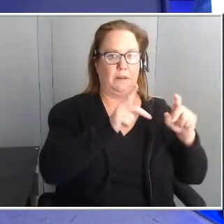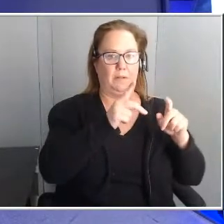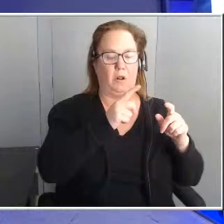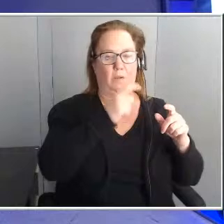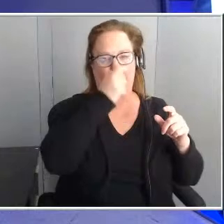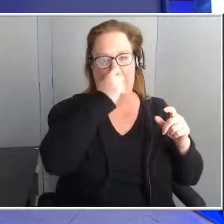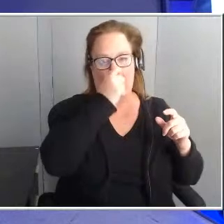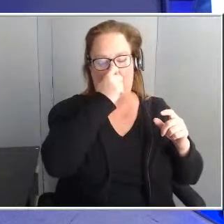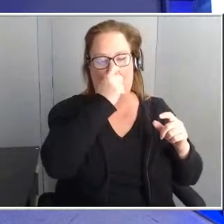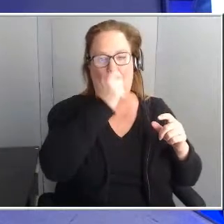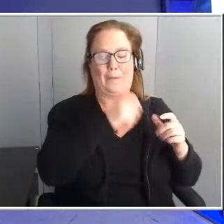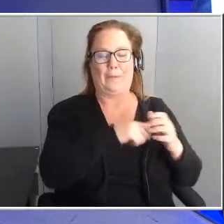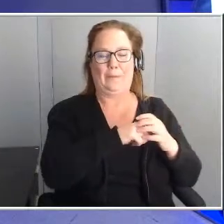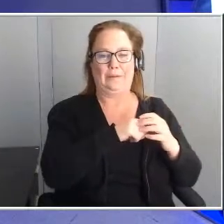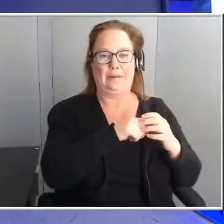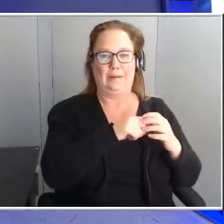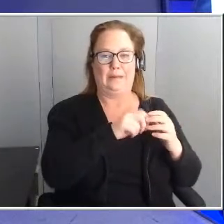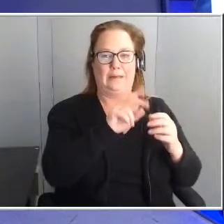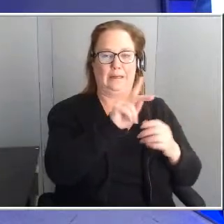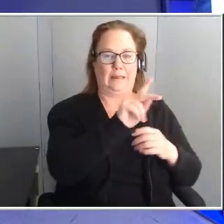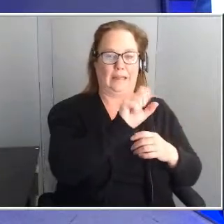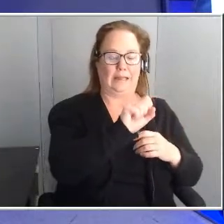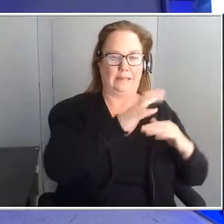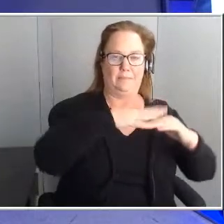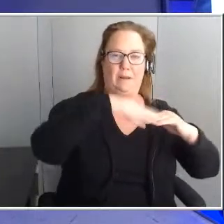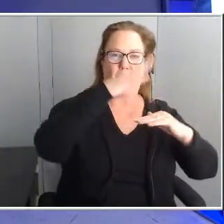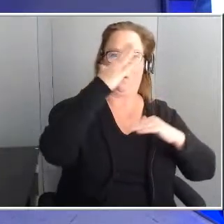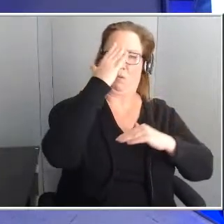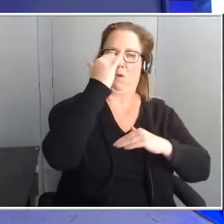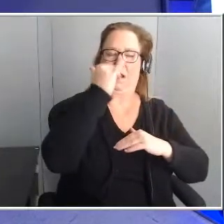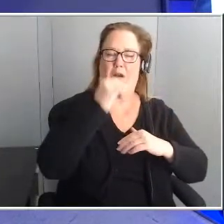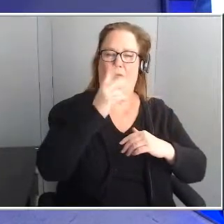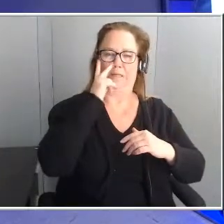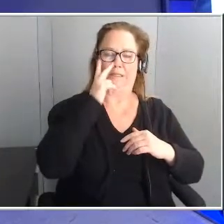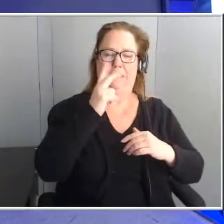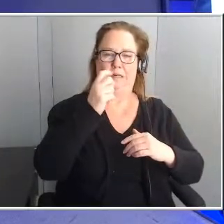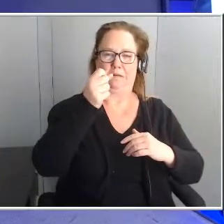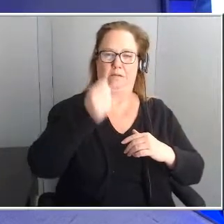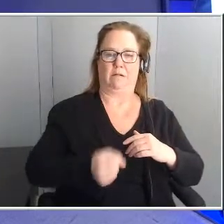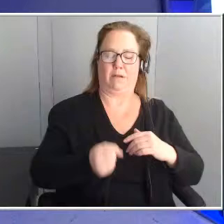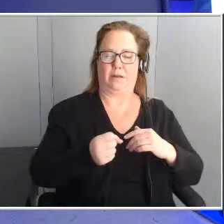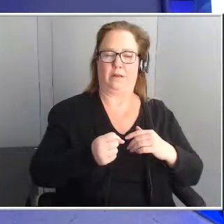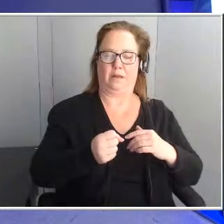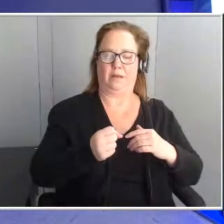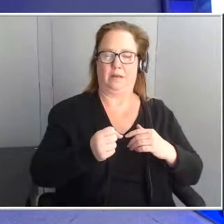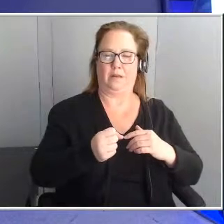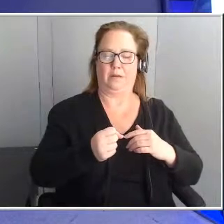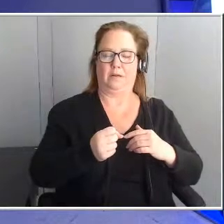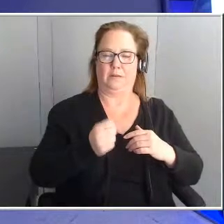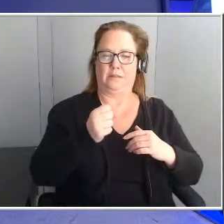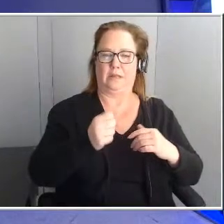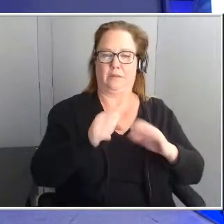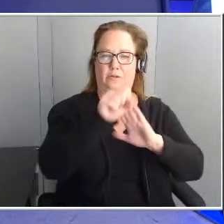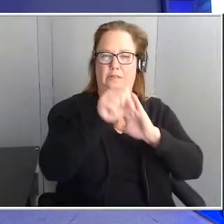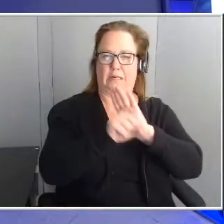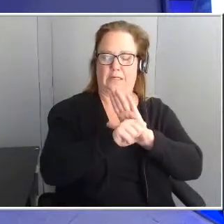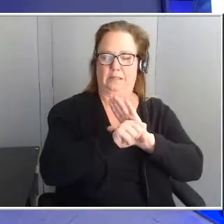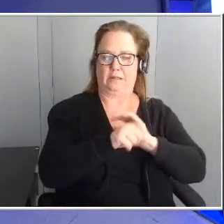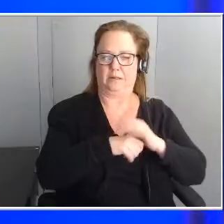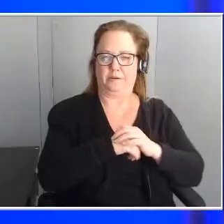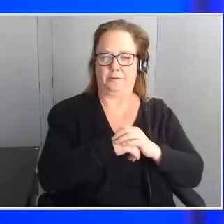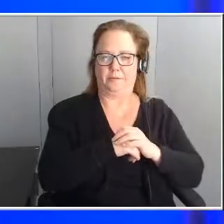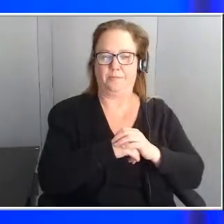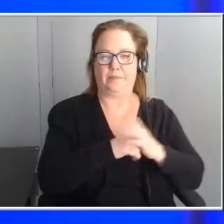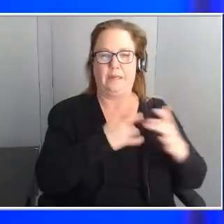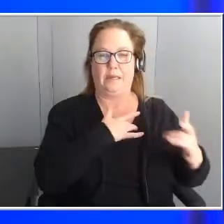up in Kansas and above. Why are we seeing it so dark in the southern states? It's a good question. Is that unusual? Yeah,